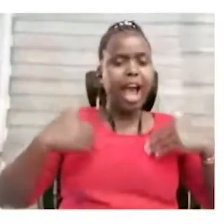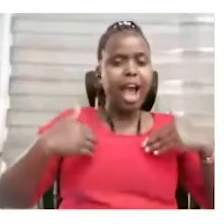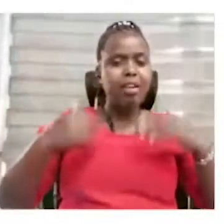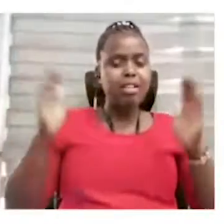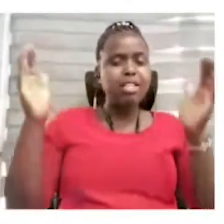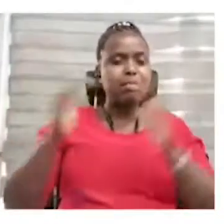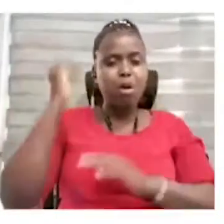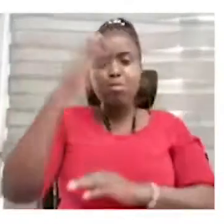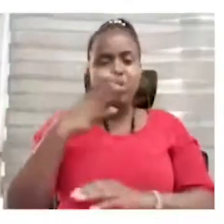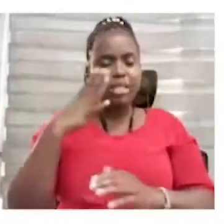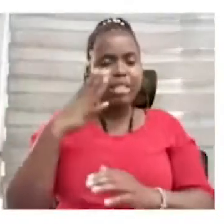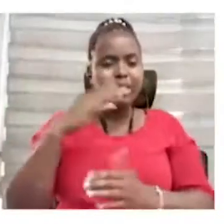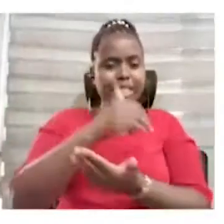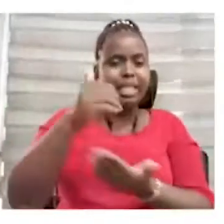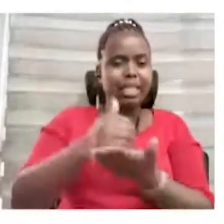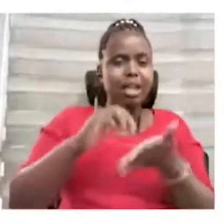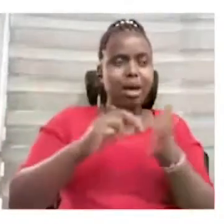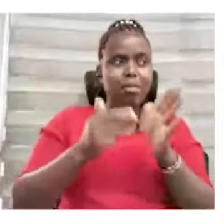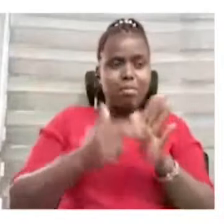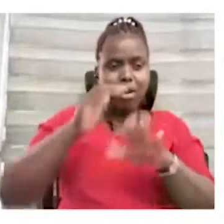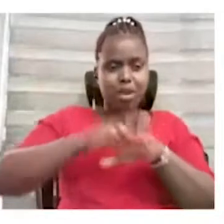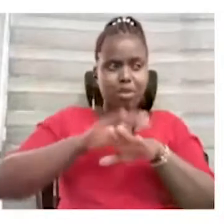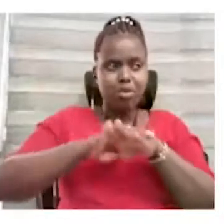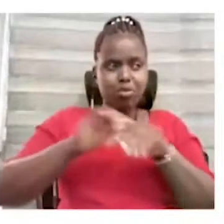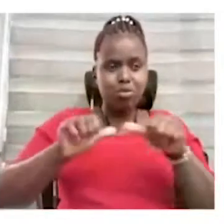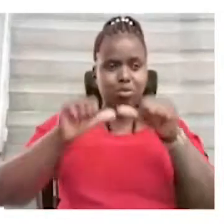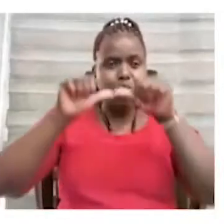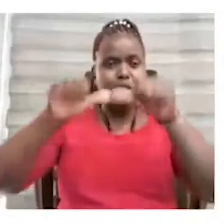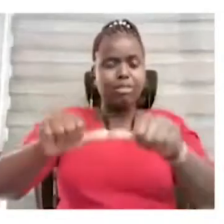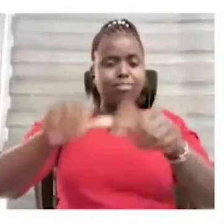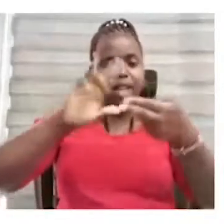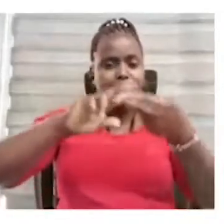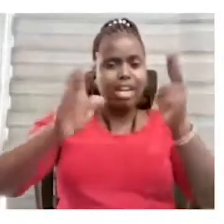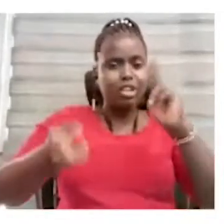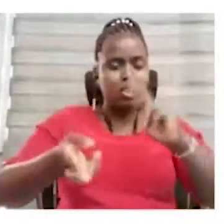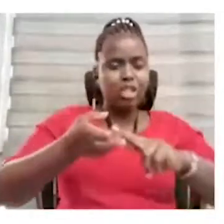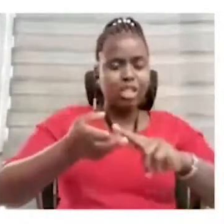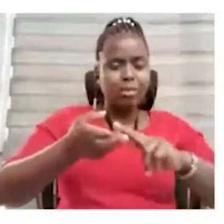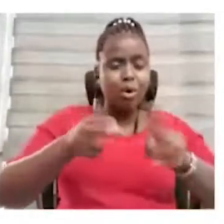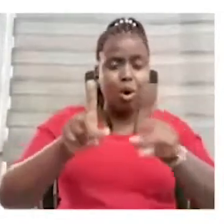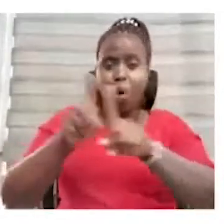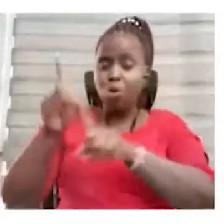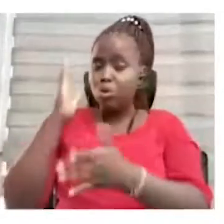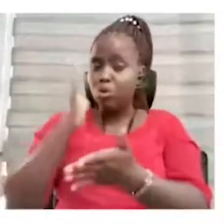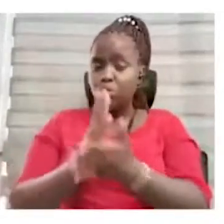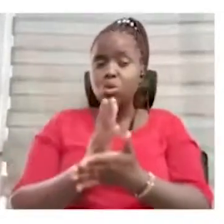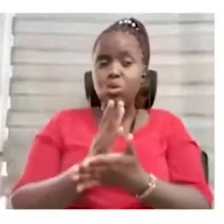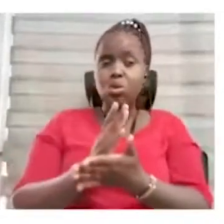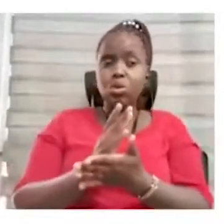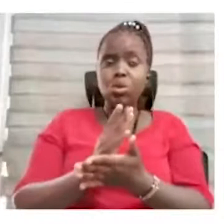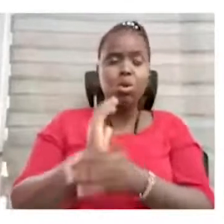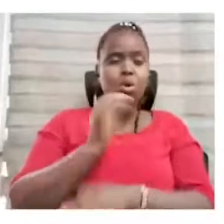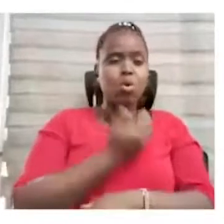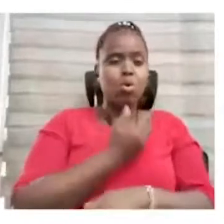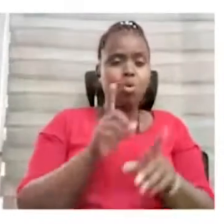really to have that continuous relationship and an honest and open one. And that also creates